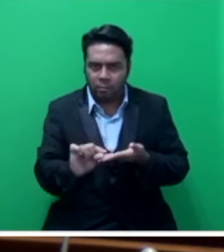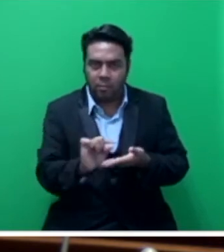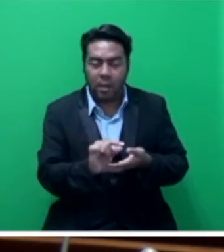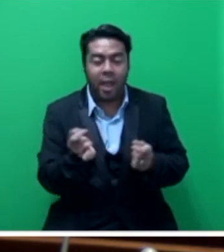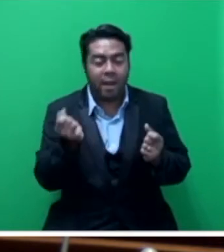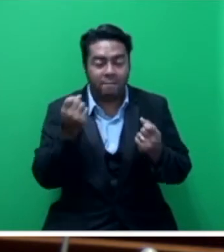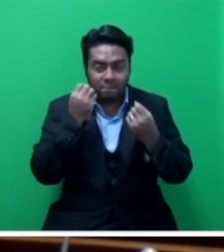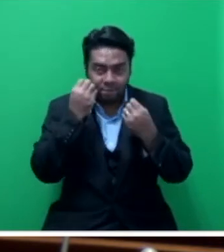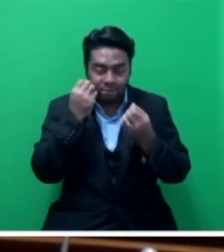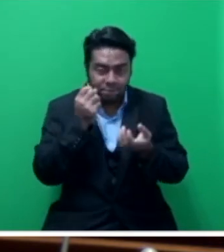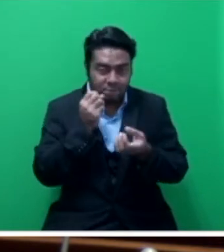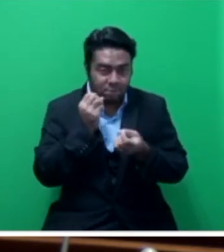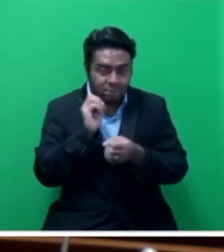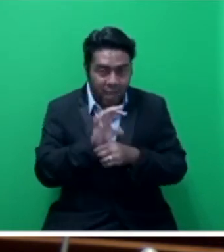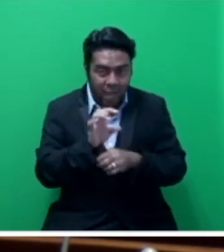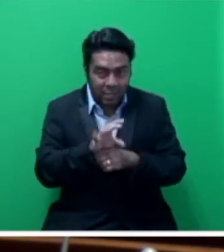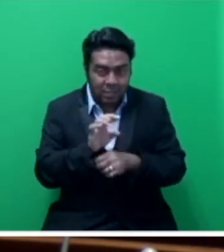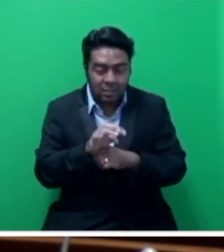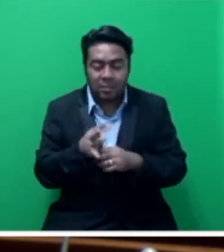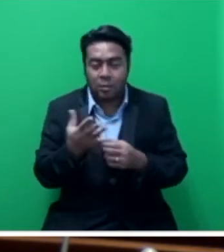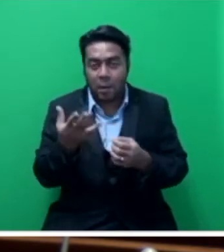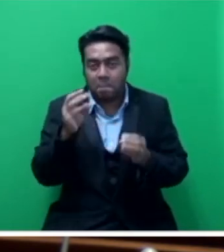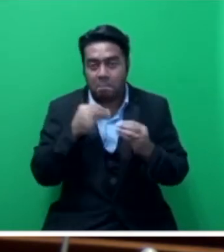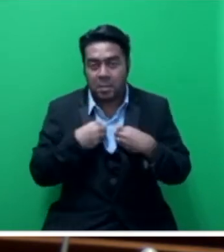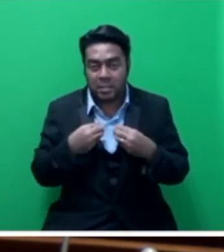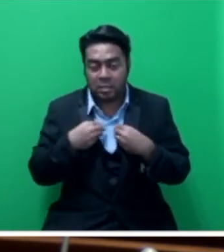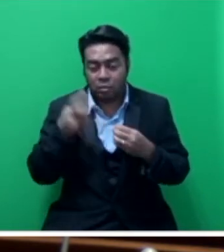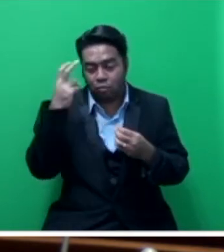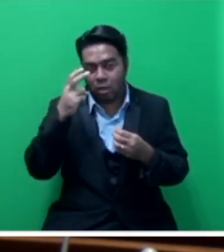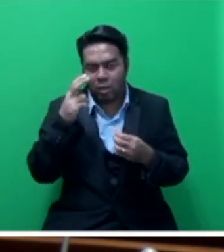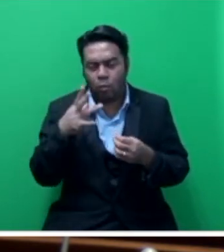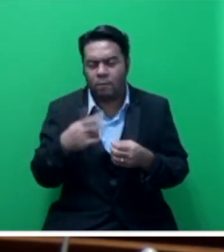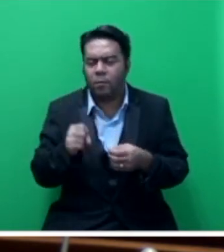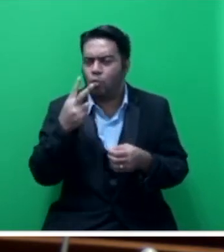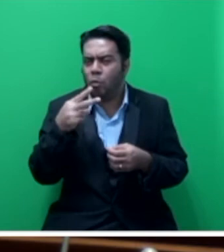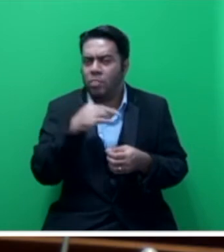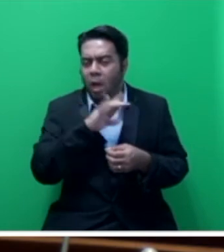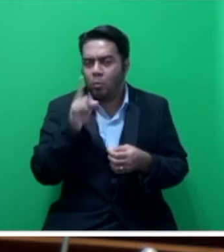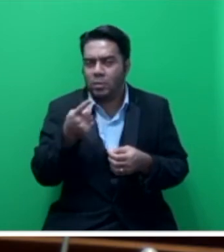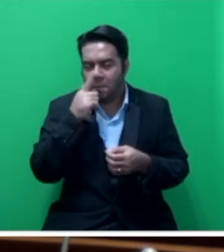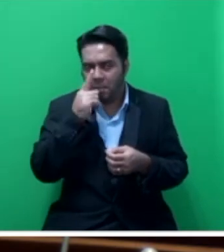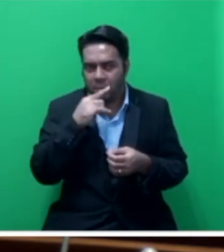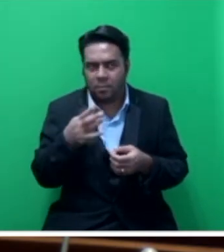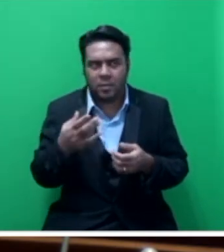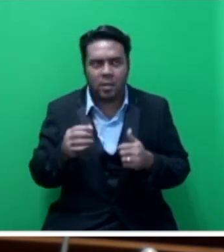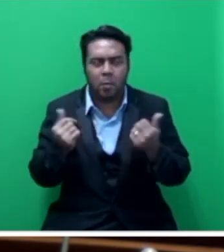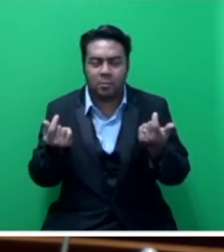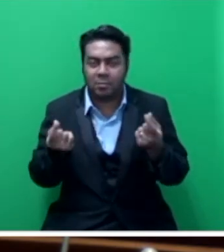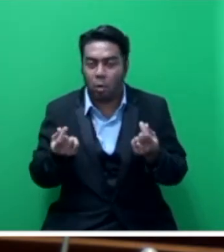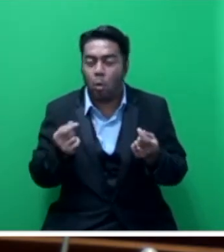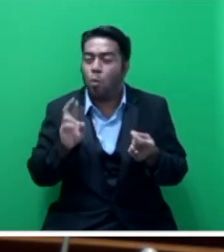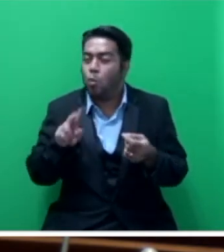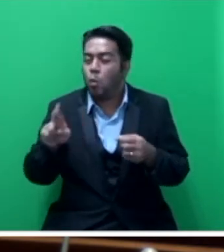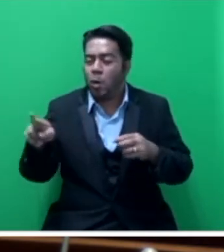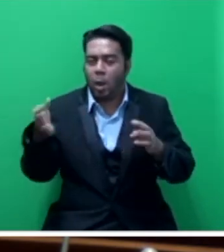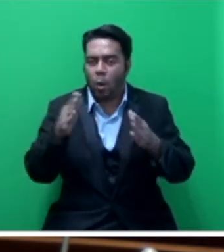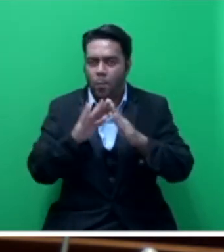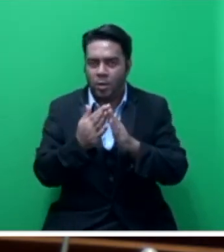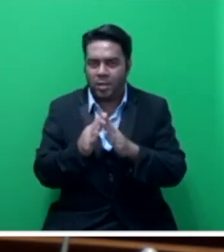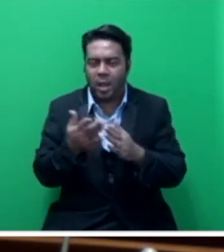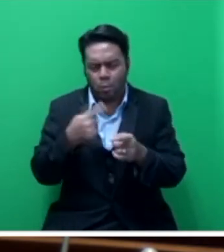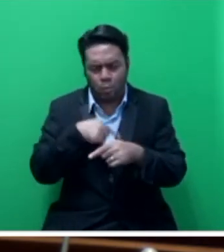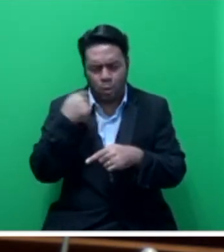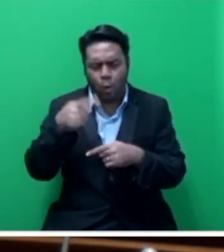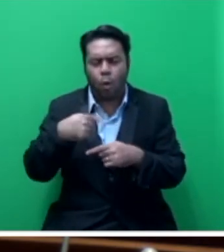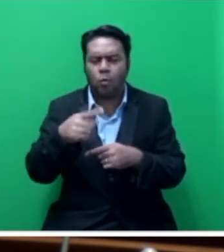and business training has actually allowed us to train over 2,000 MSMEs in the most rural communities, and we will continue to